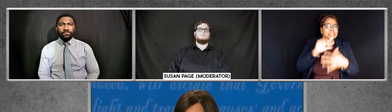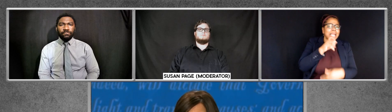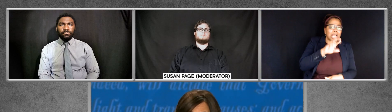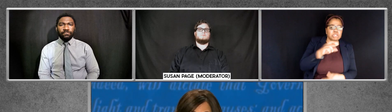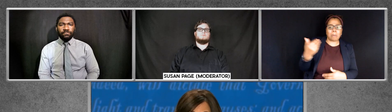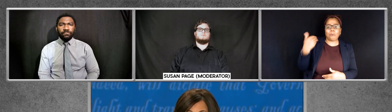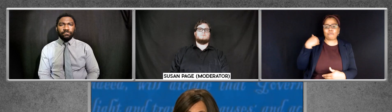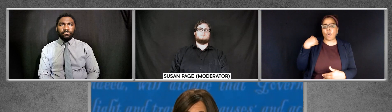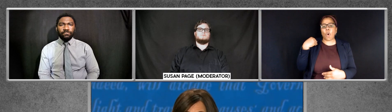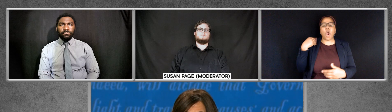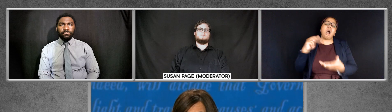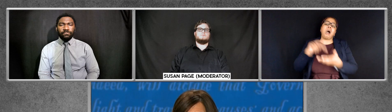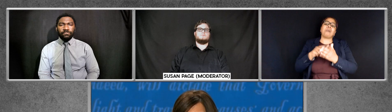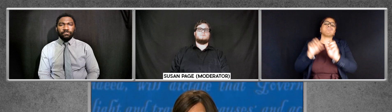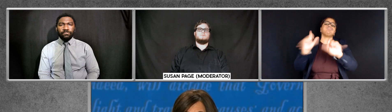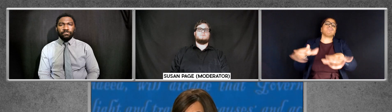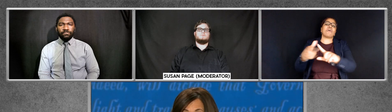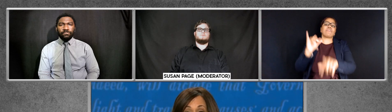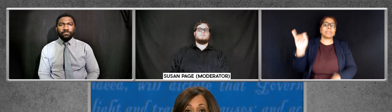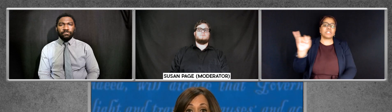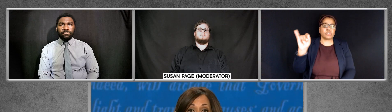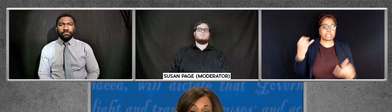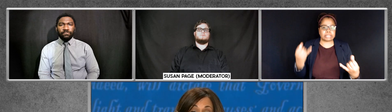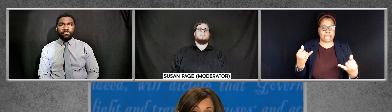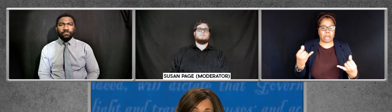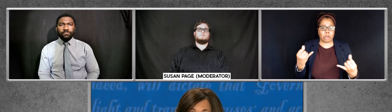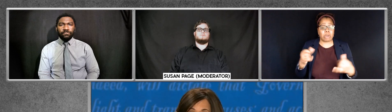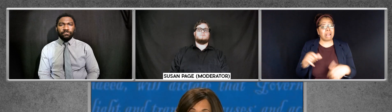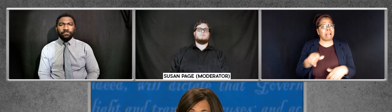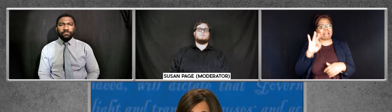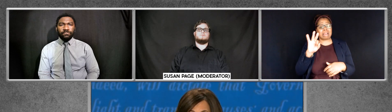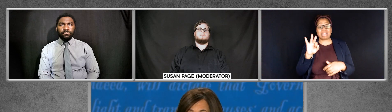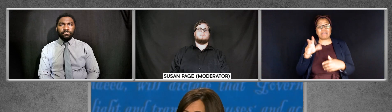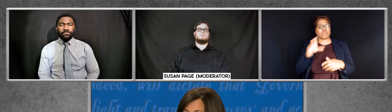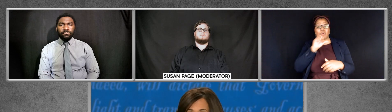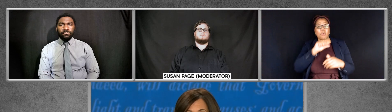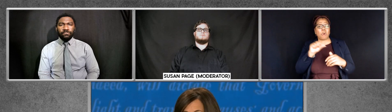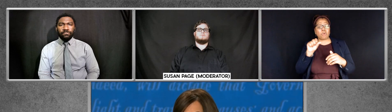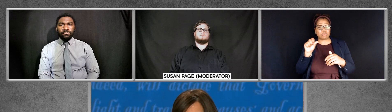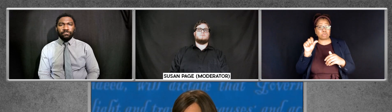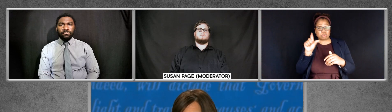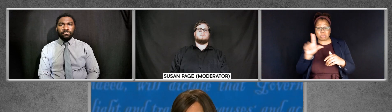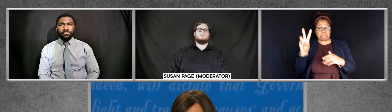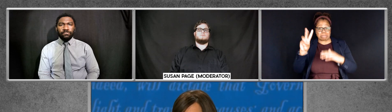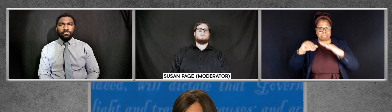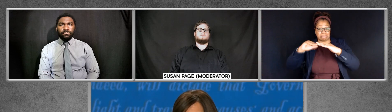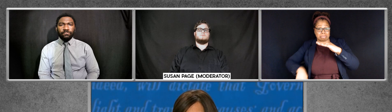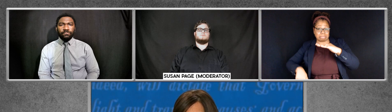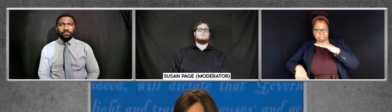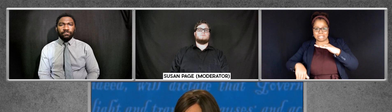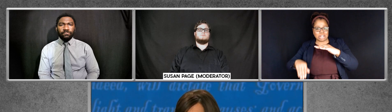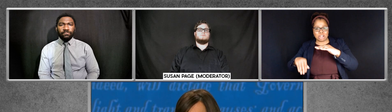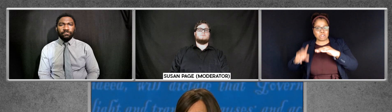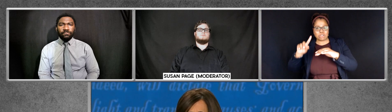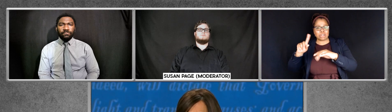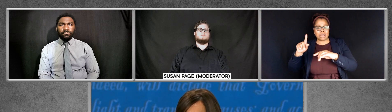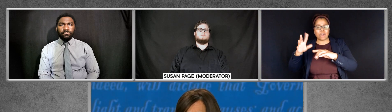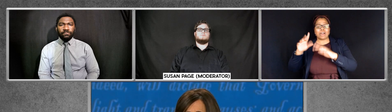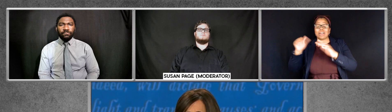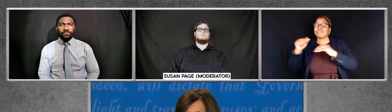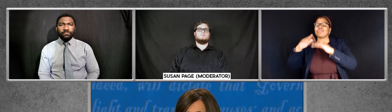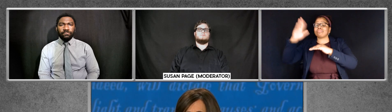will lose your coverage. It means that if you're under the age of 26, you can't stay on your parents' coverage anymore.